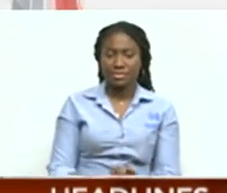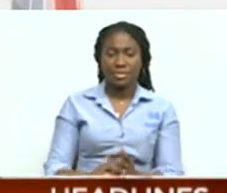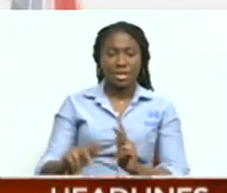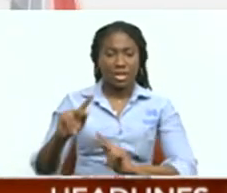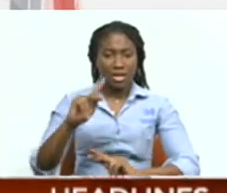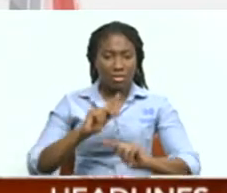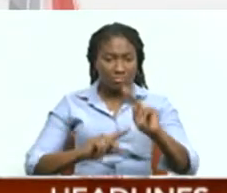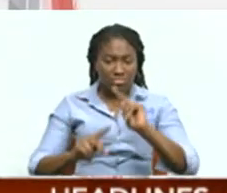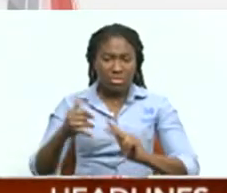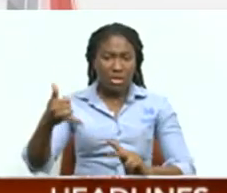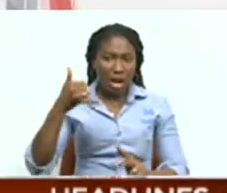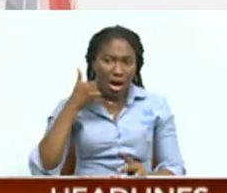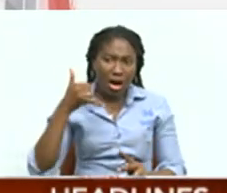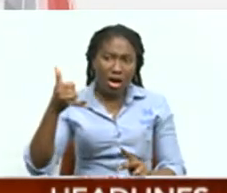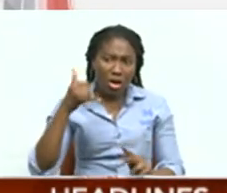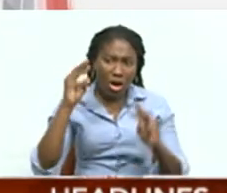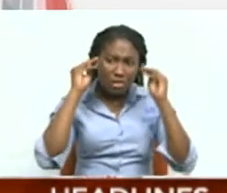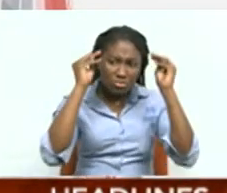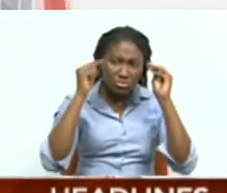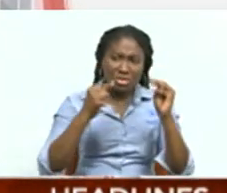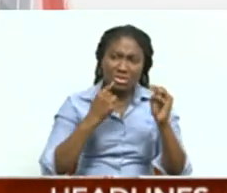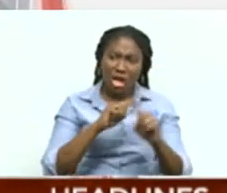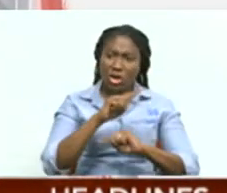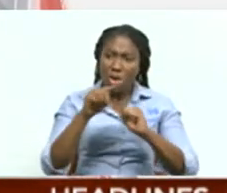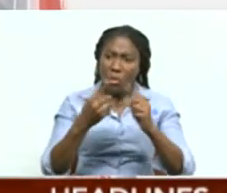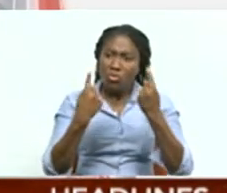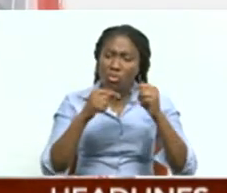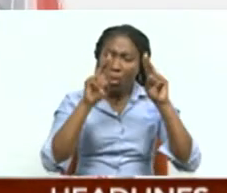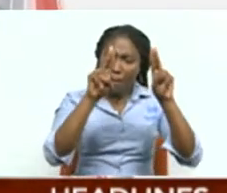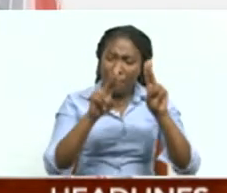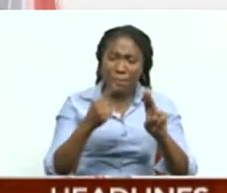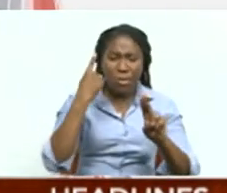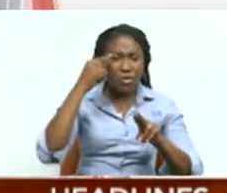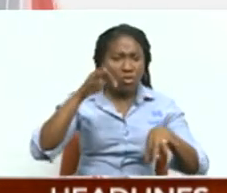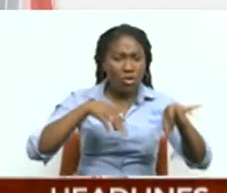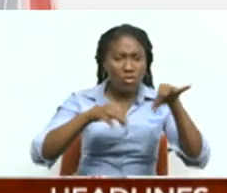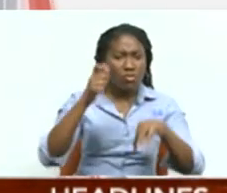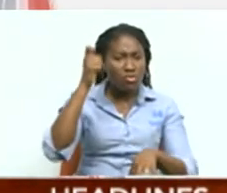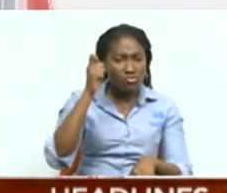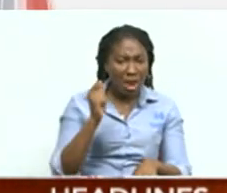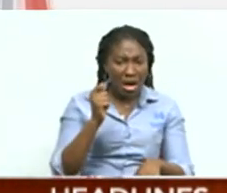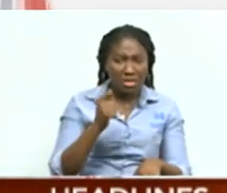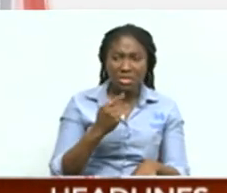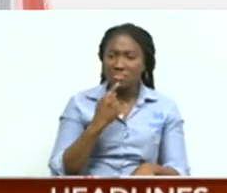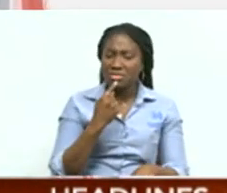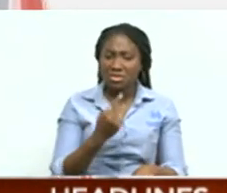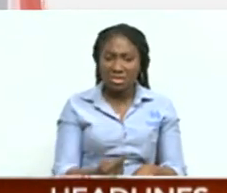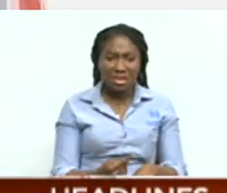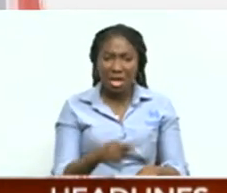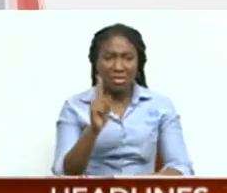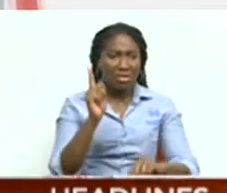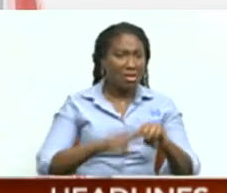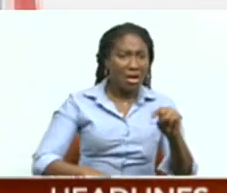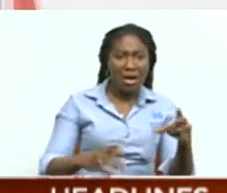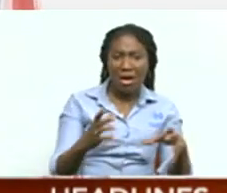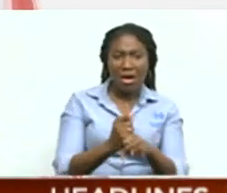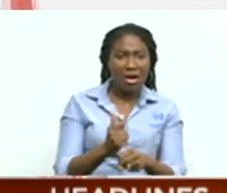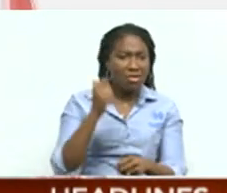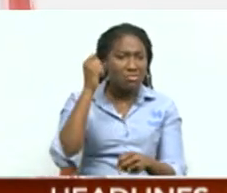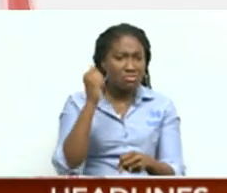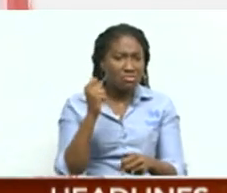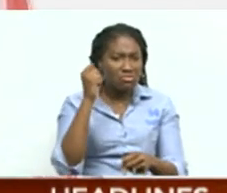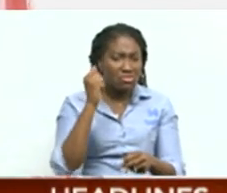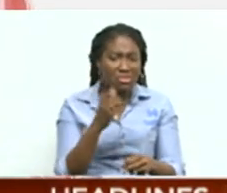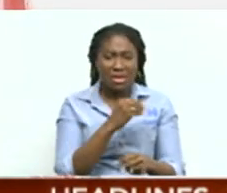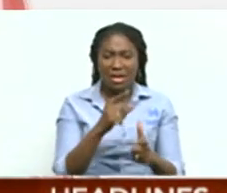calling and saying that when they go in to apply for the funeral grant, they were being told that the grant was stopped. And they were said they were being